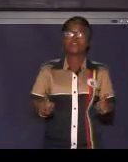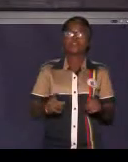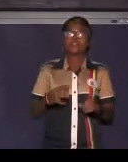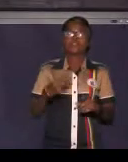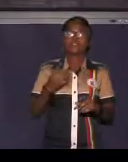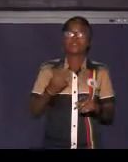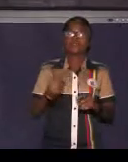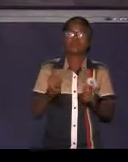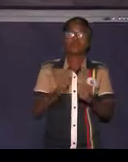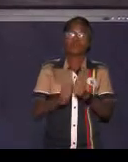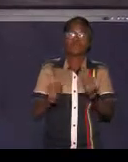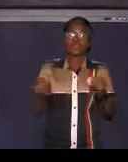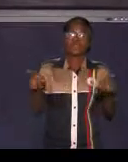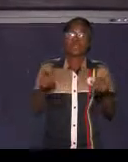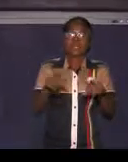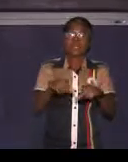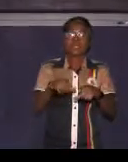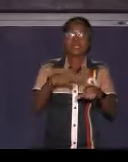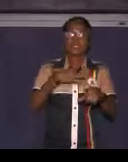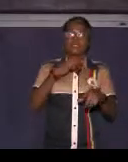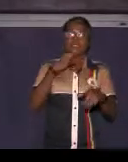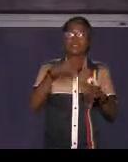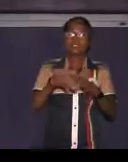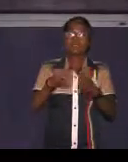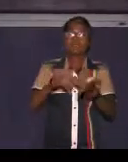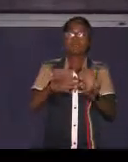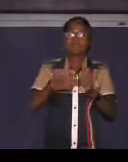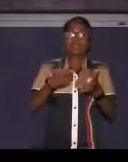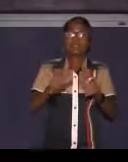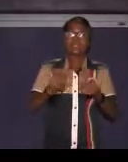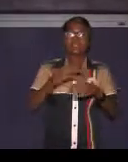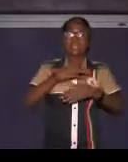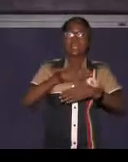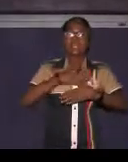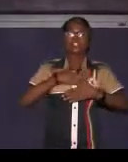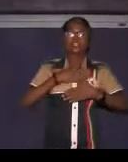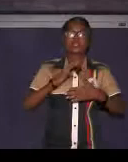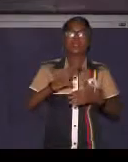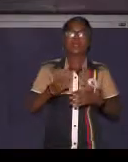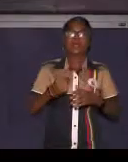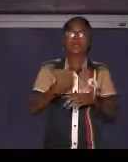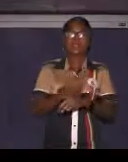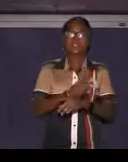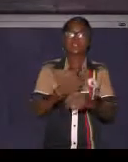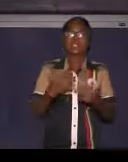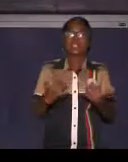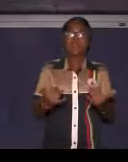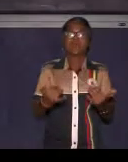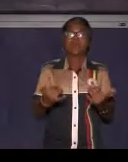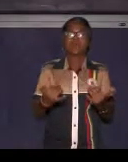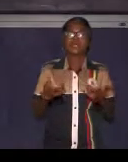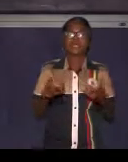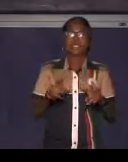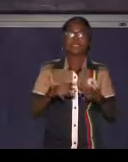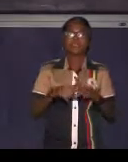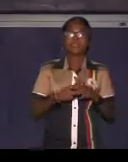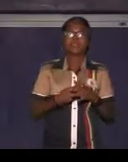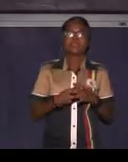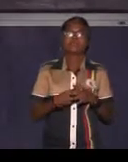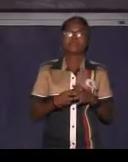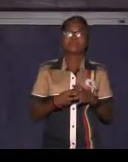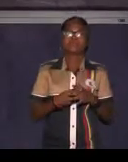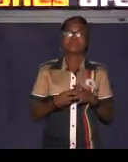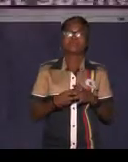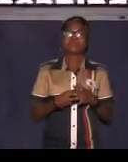meanings. Are you ready? Please sit up. Let's enjoy the lesson. Now, let's